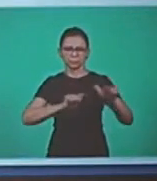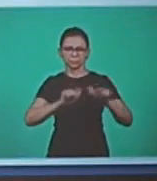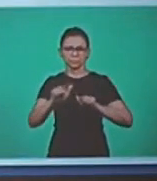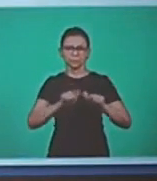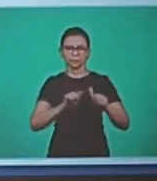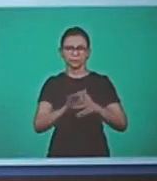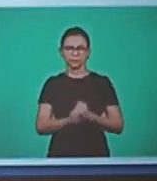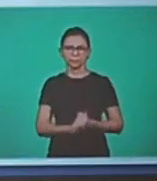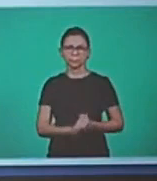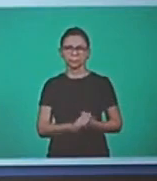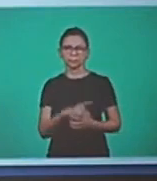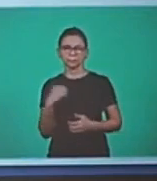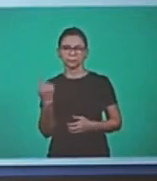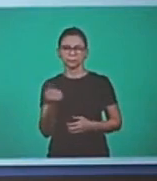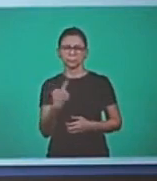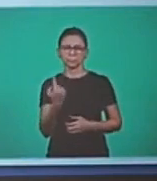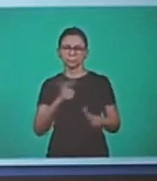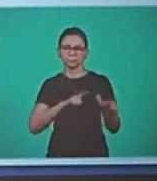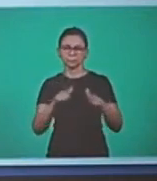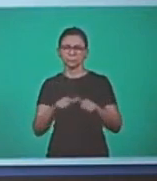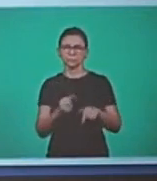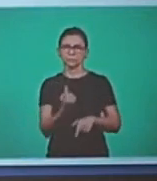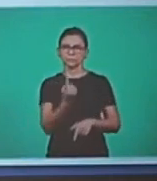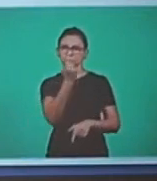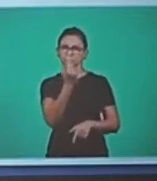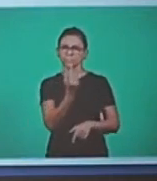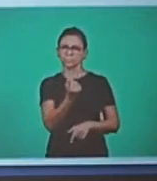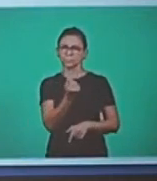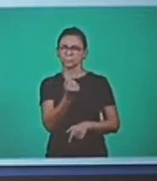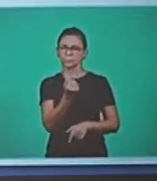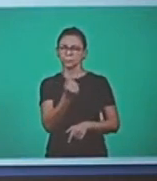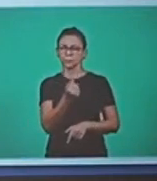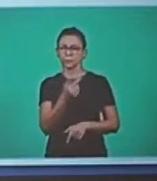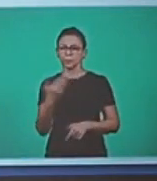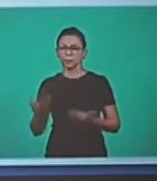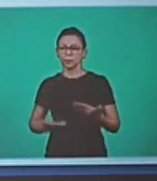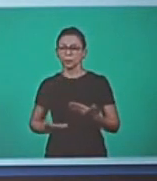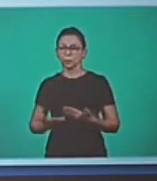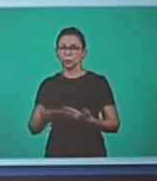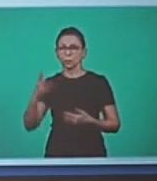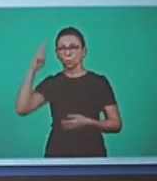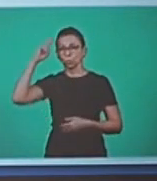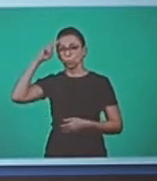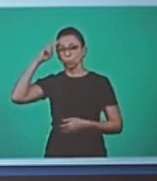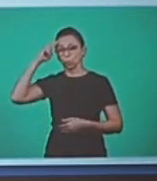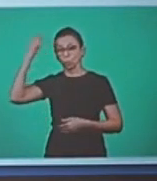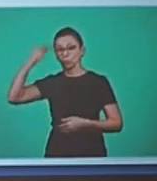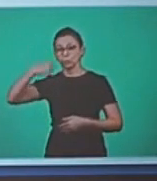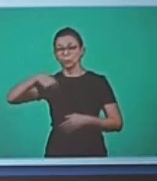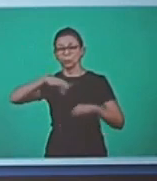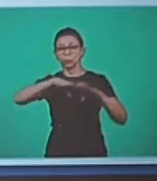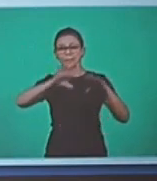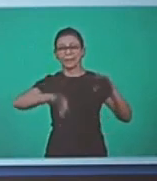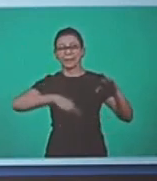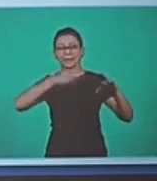evening had come, the owner of the vineyard said to the steward, call the laborers, give them their